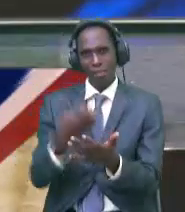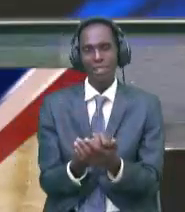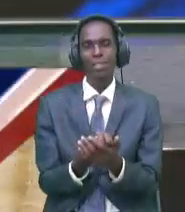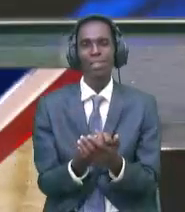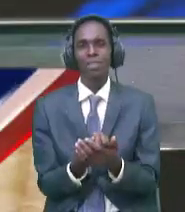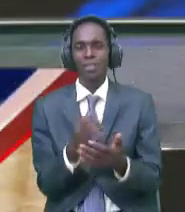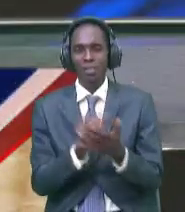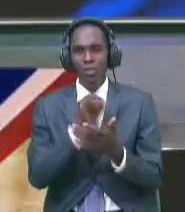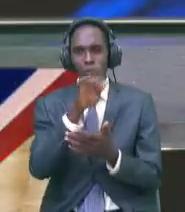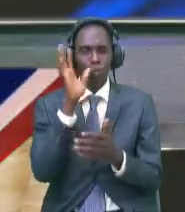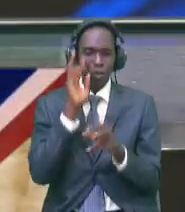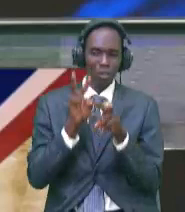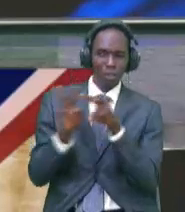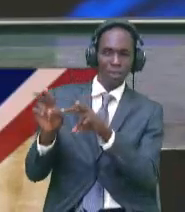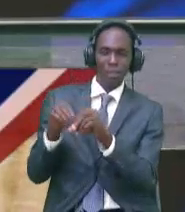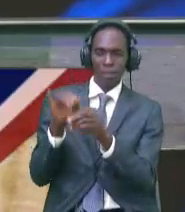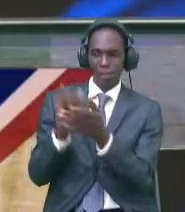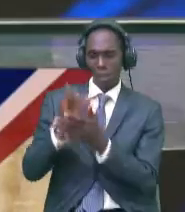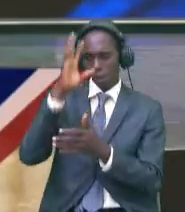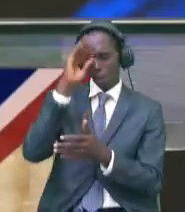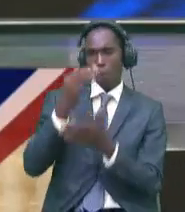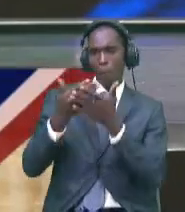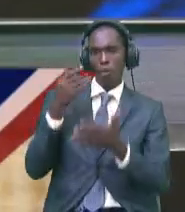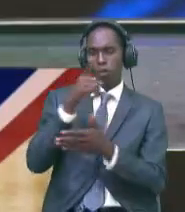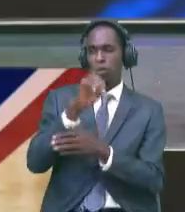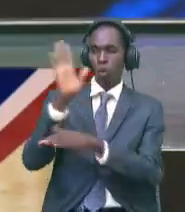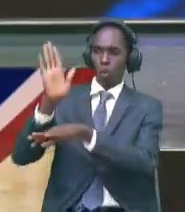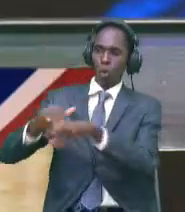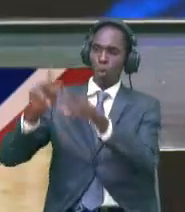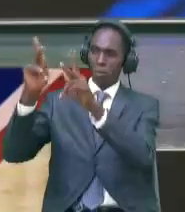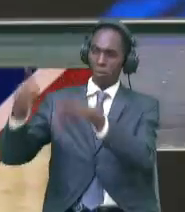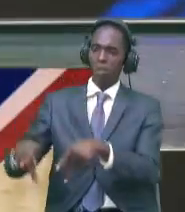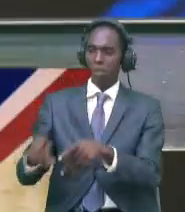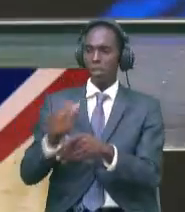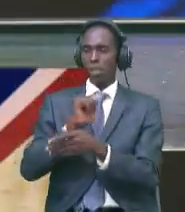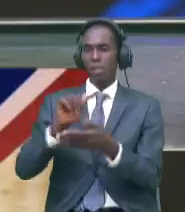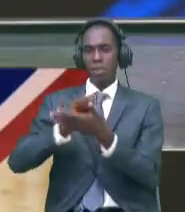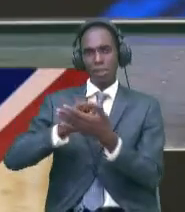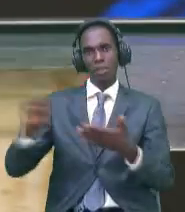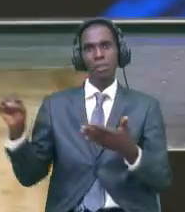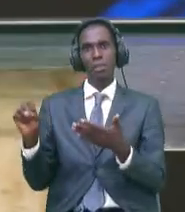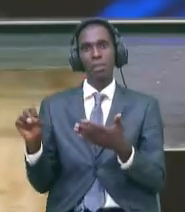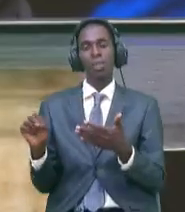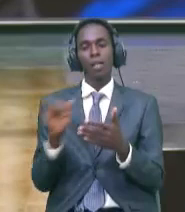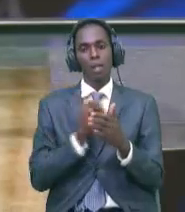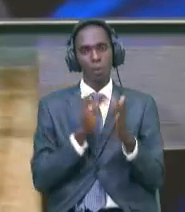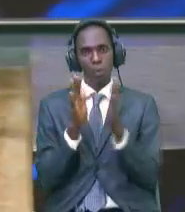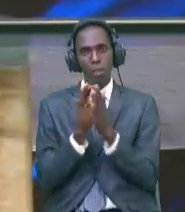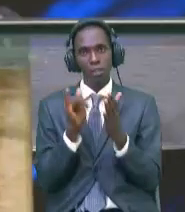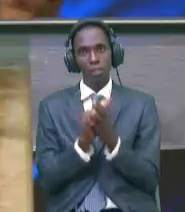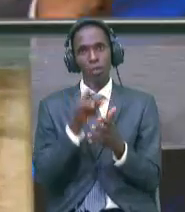is referred to as a saint in Christ? And this I pray, that your love